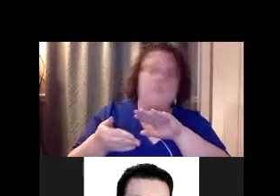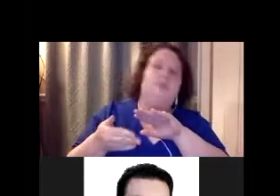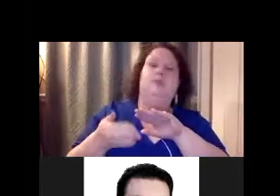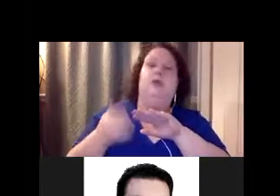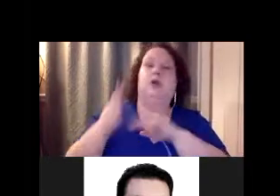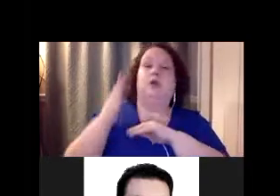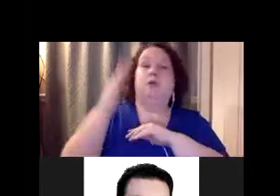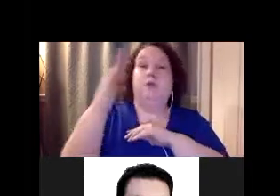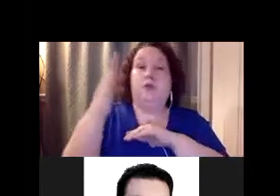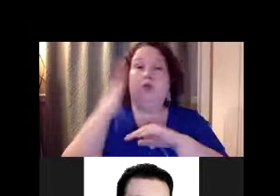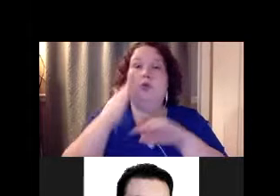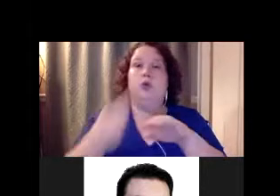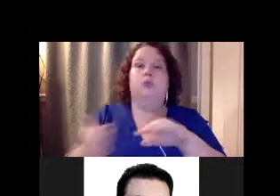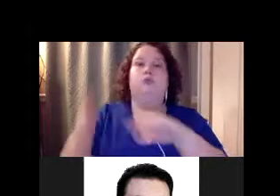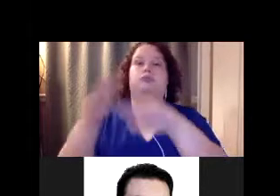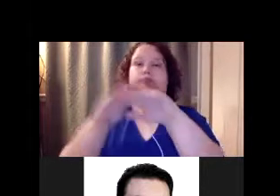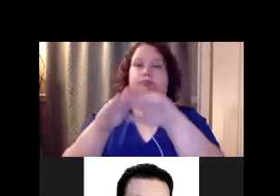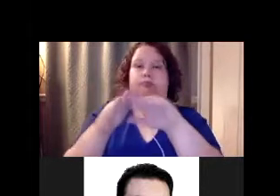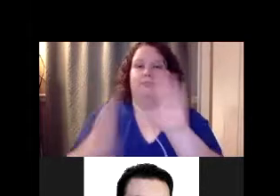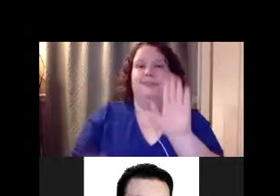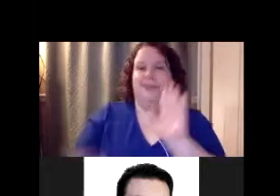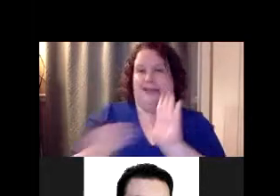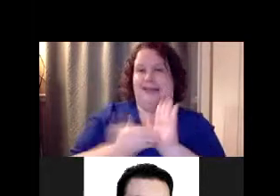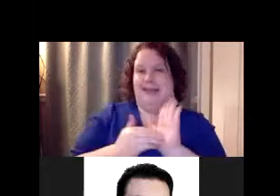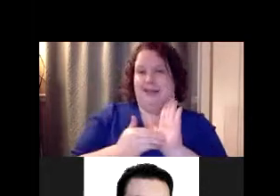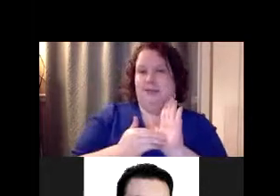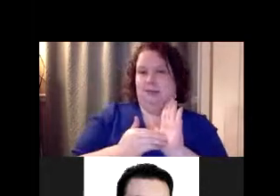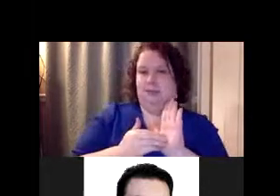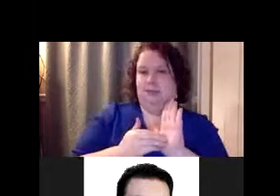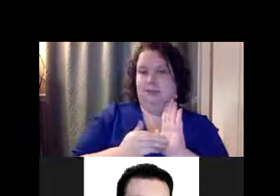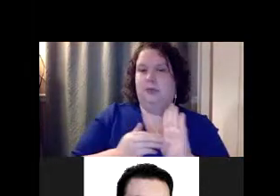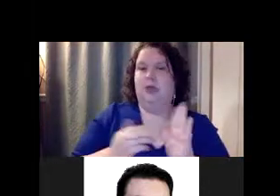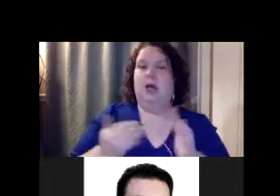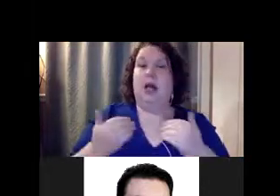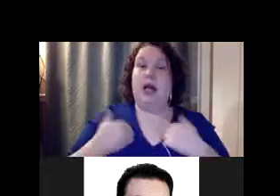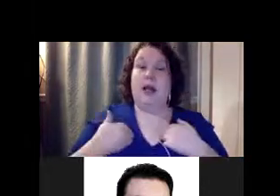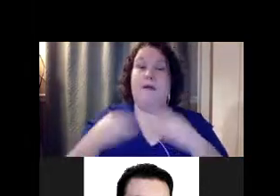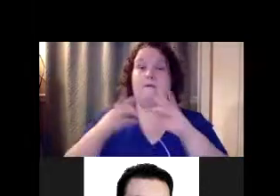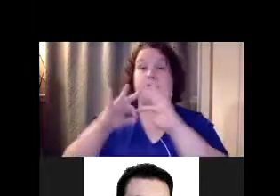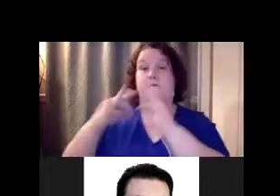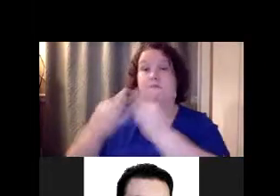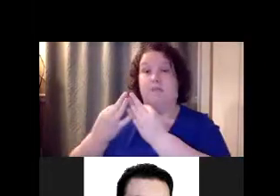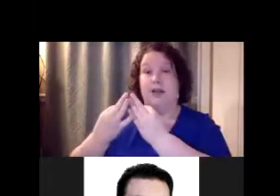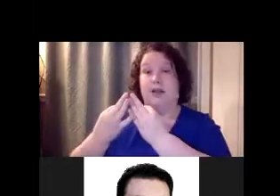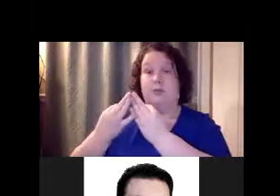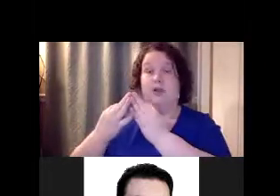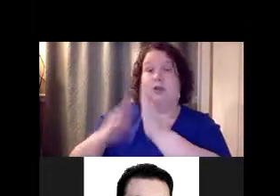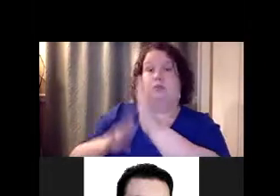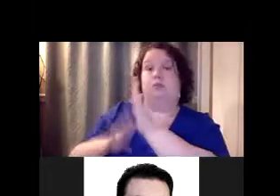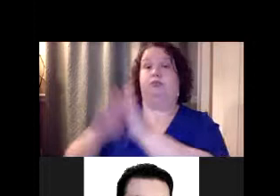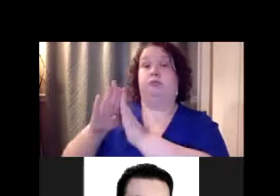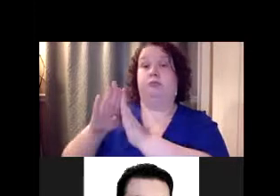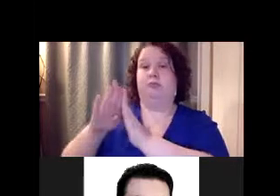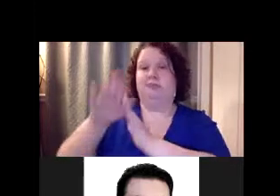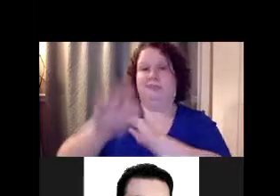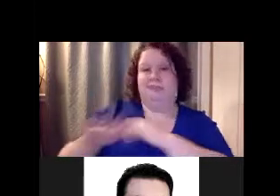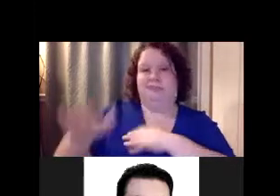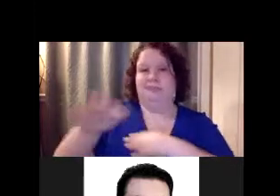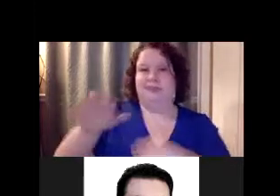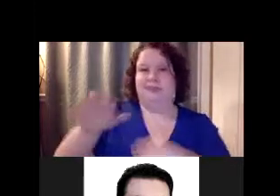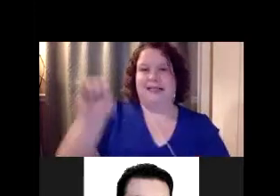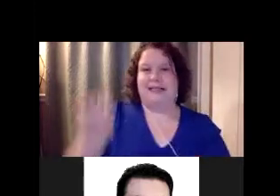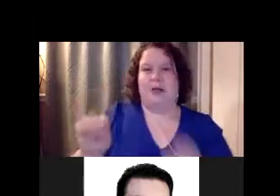some growth down the road as a result of some single family growth that's located in that South Waco area.